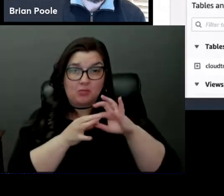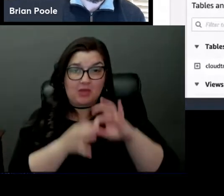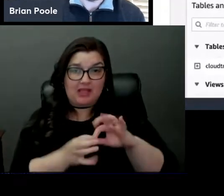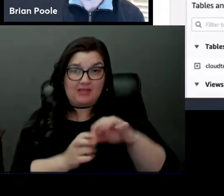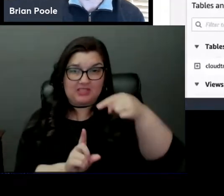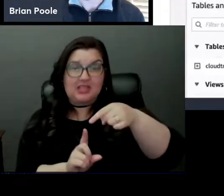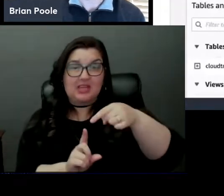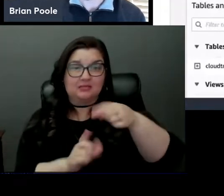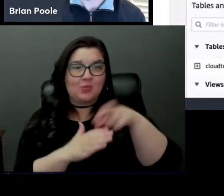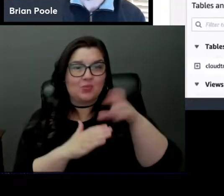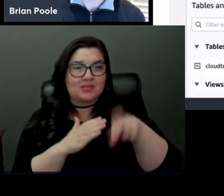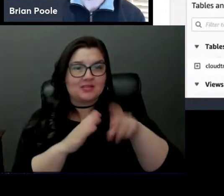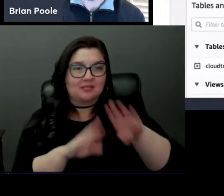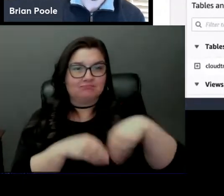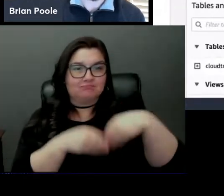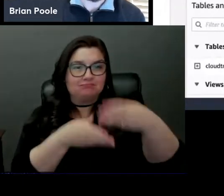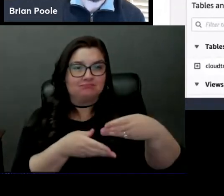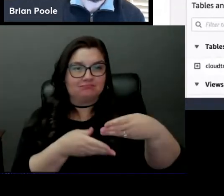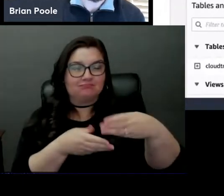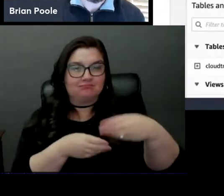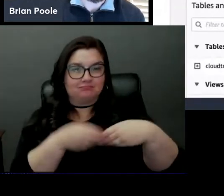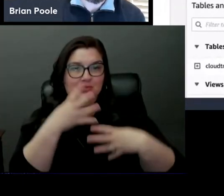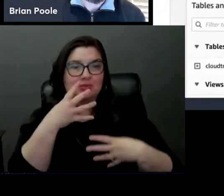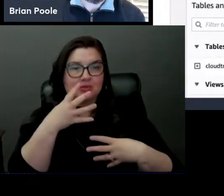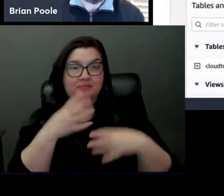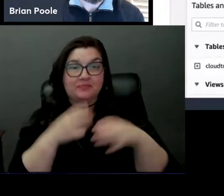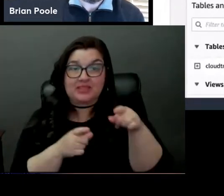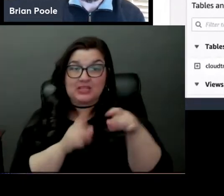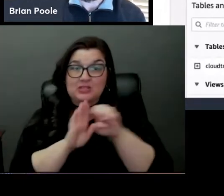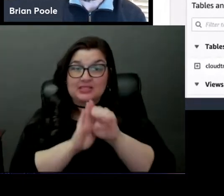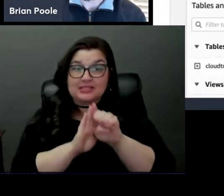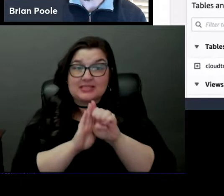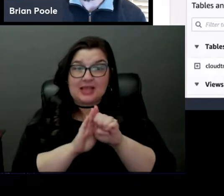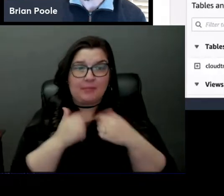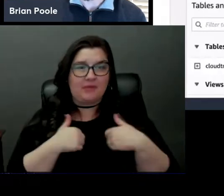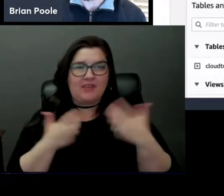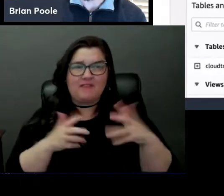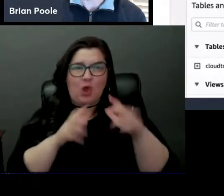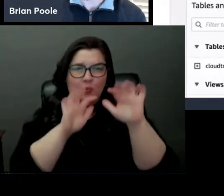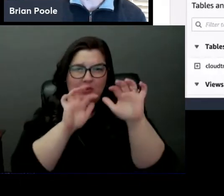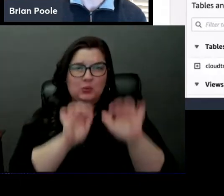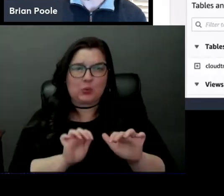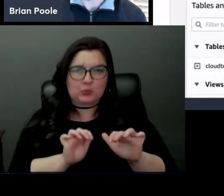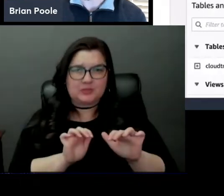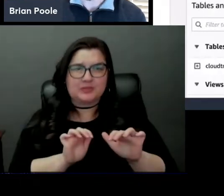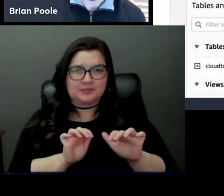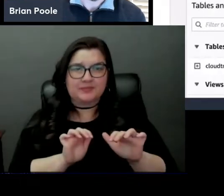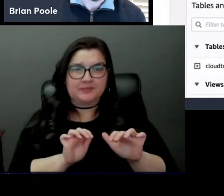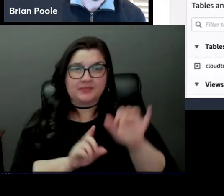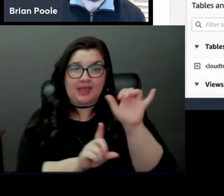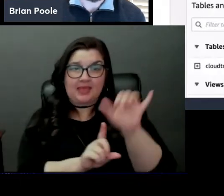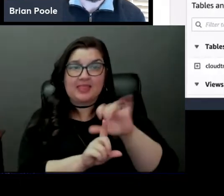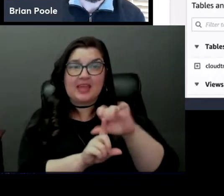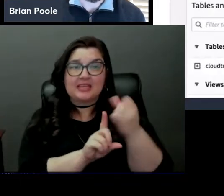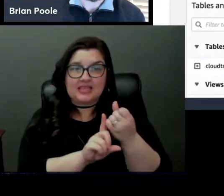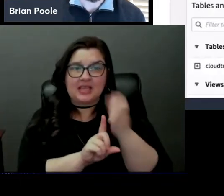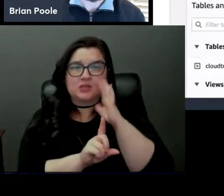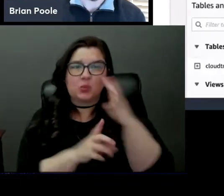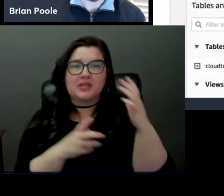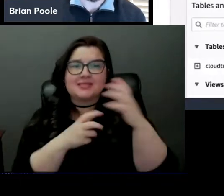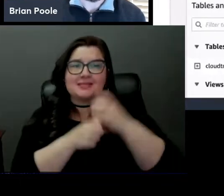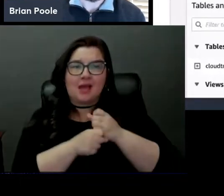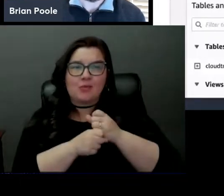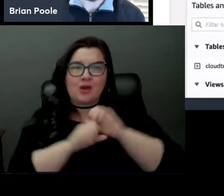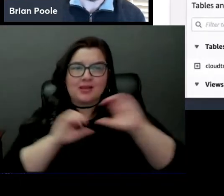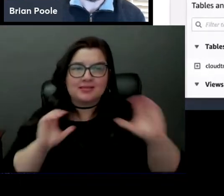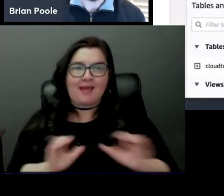results. And so here's an example query that I've already wrote that in this case is going to summarize activity. It's going to